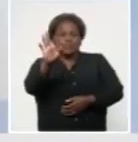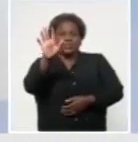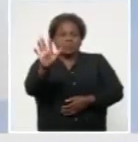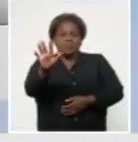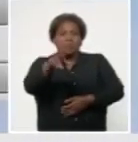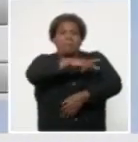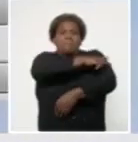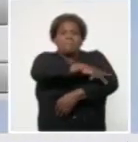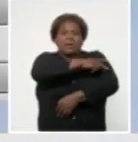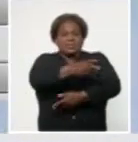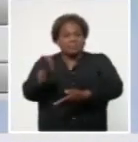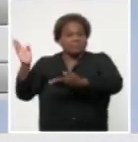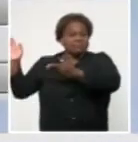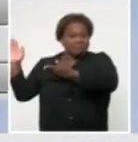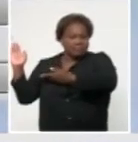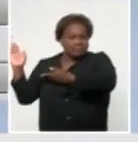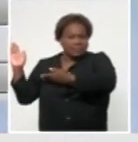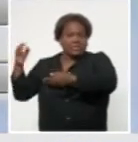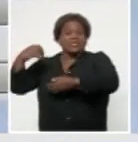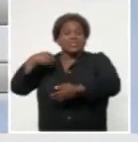11,241,655 confirmed cases.